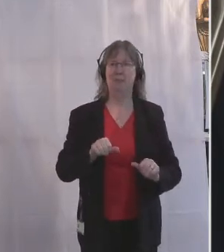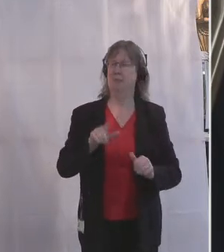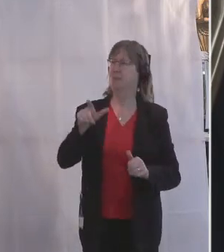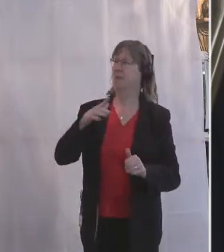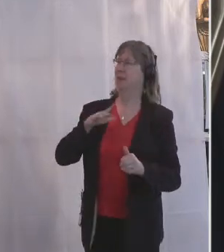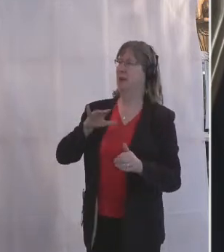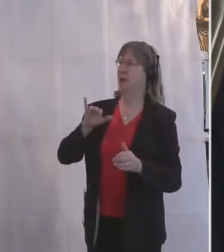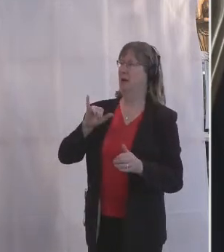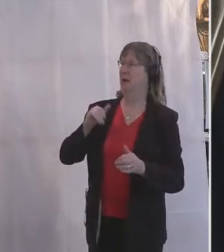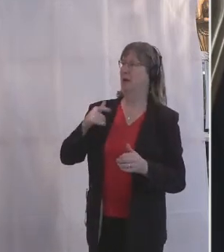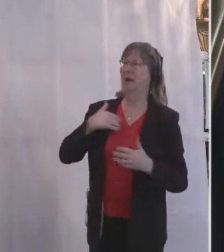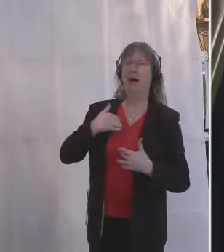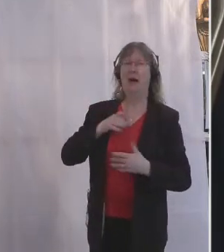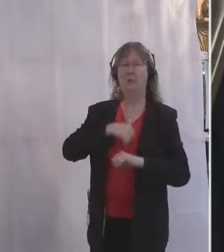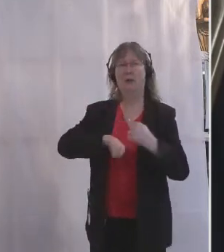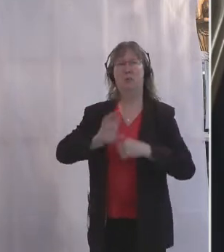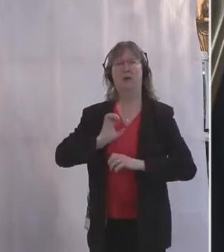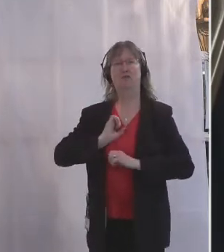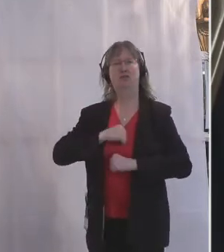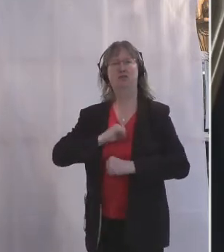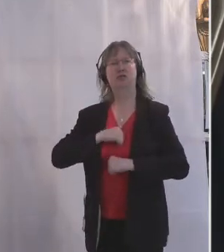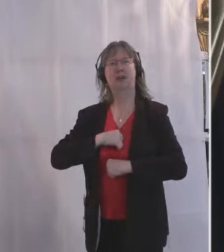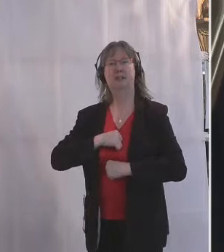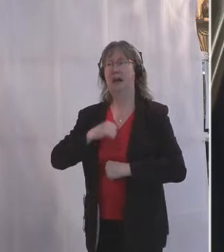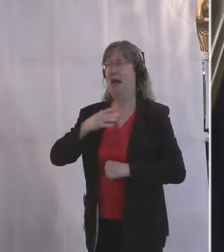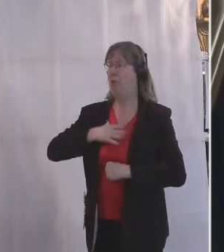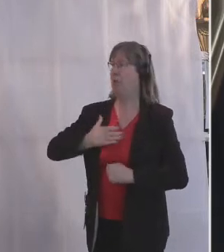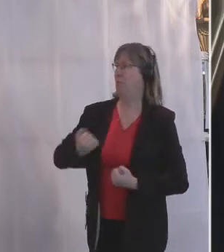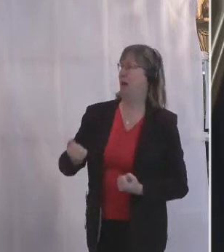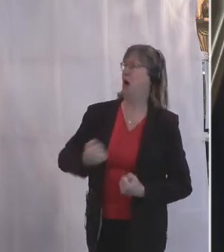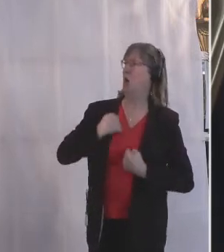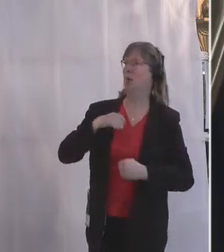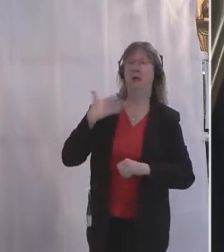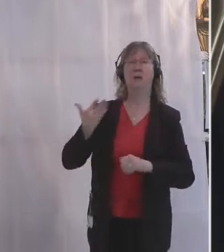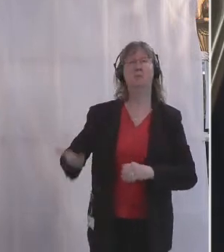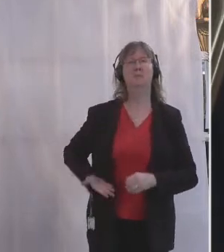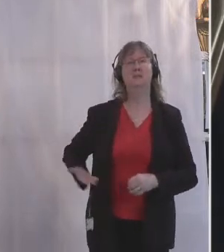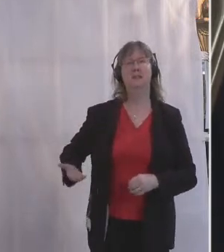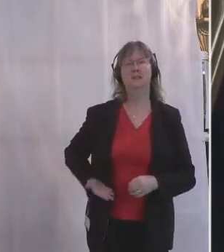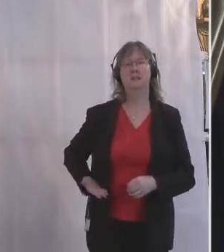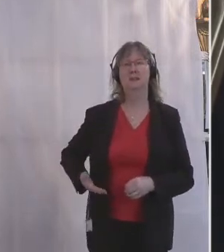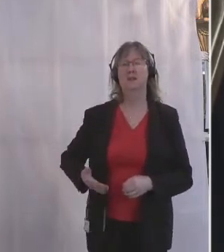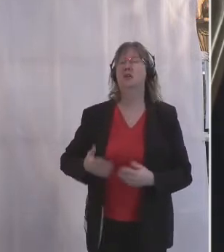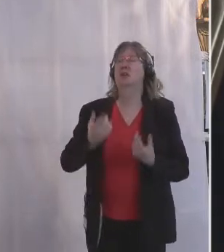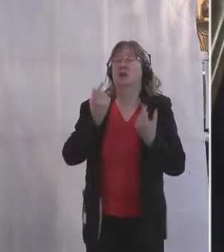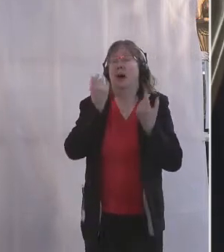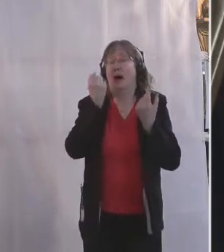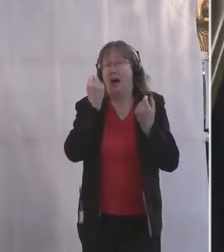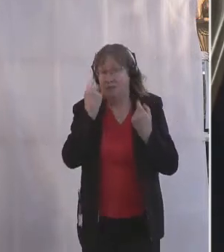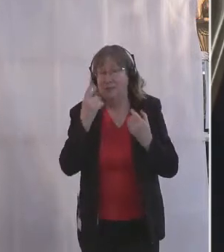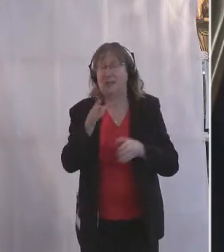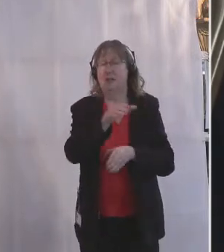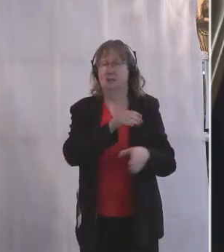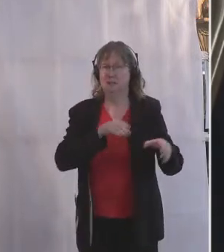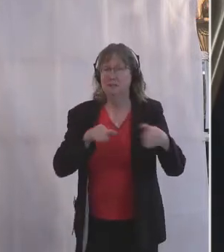because I'm a frustrated entrepreneur. I would love to have my own business one of these days. So I understand what it's like to